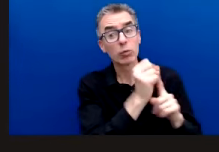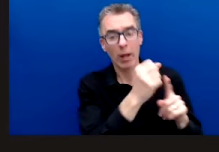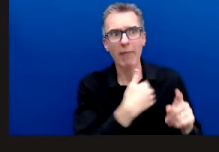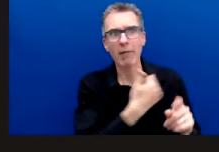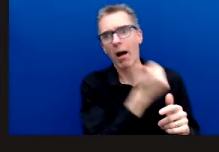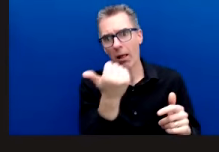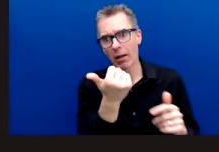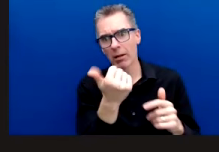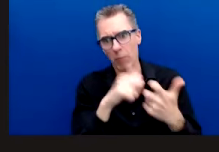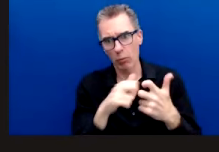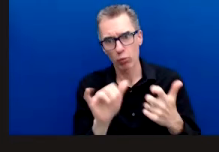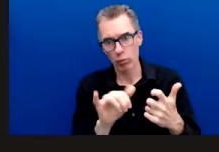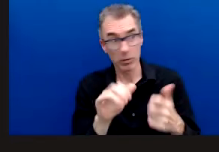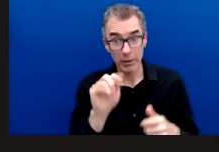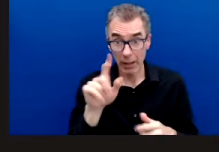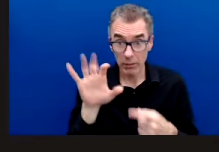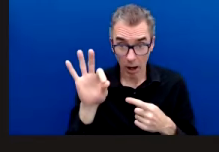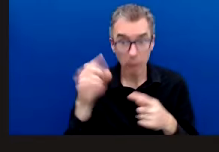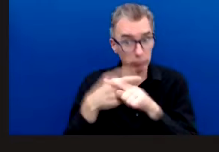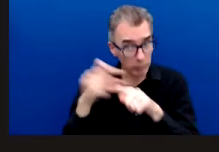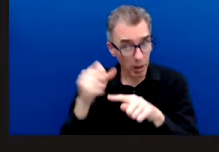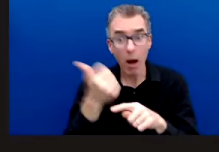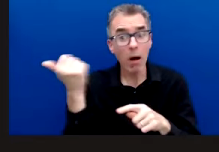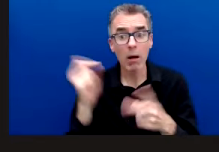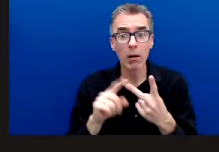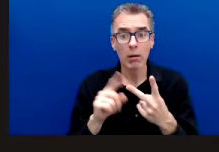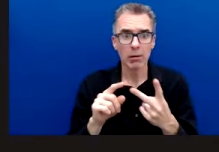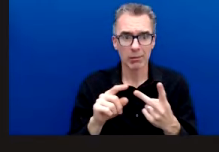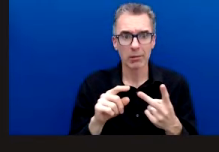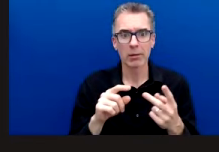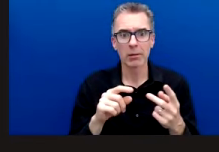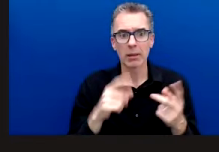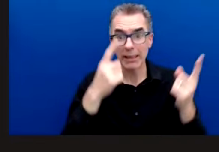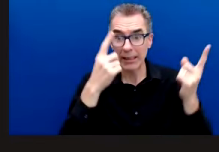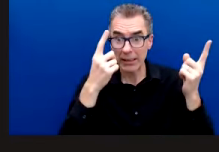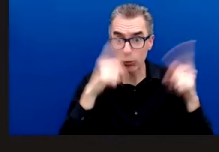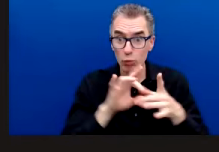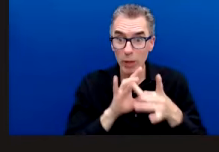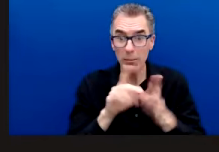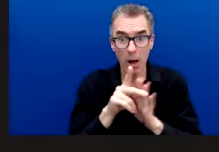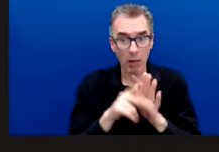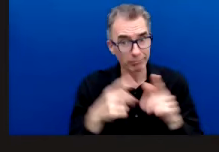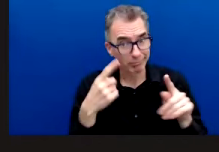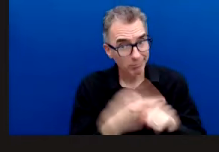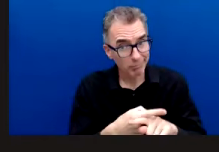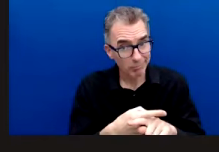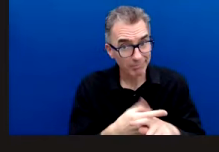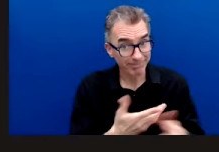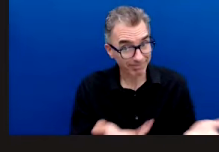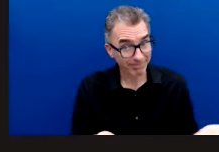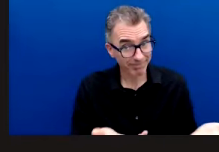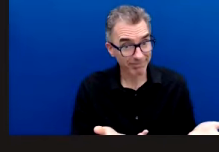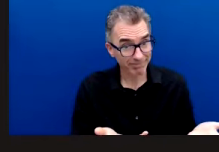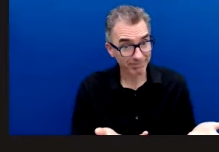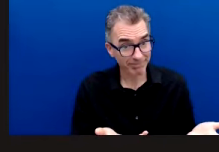only is it Title IX, it's violation of our consensual relationships policy and procedures. So